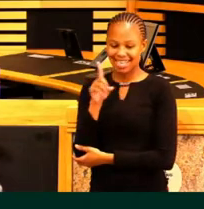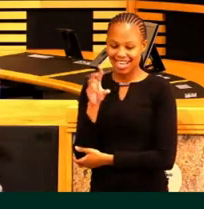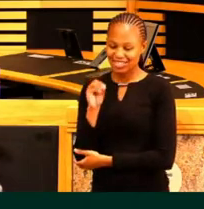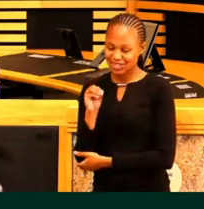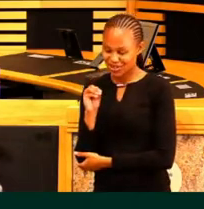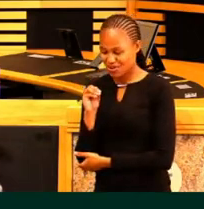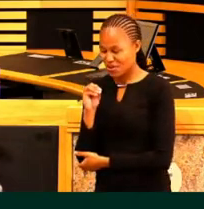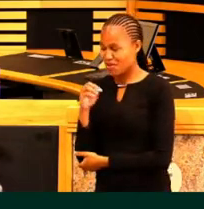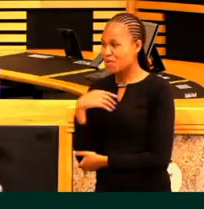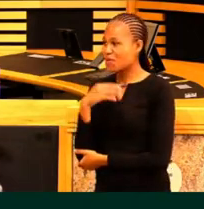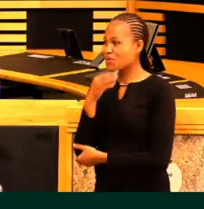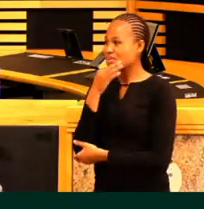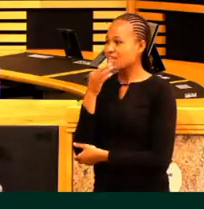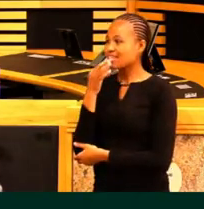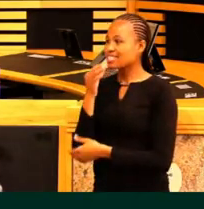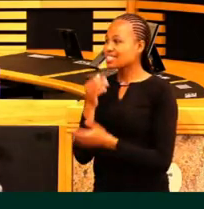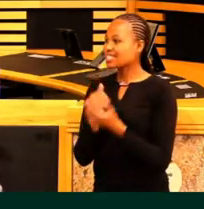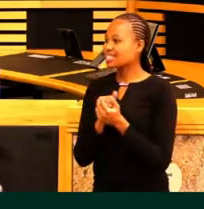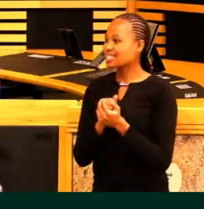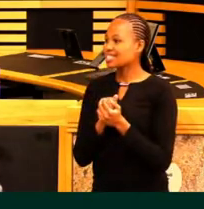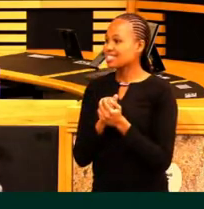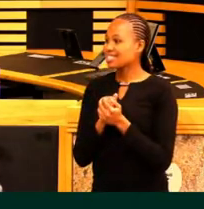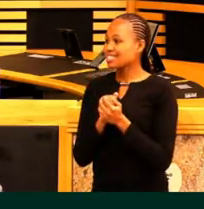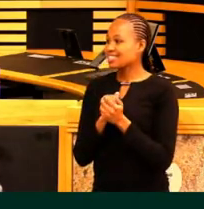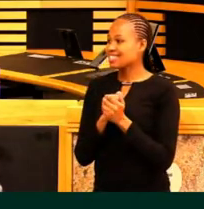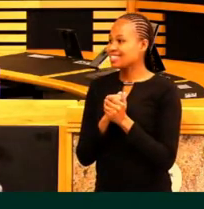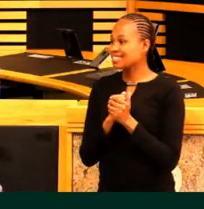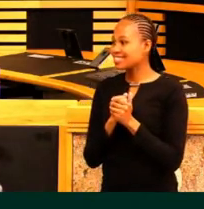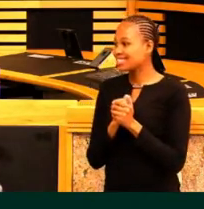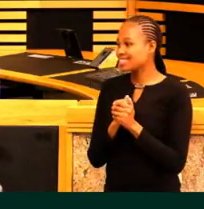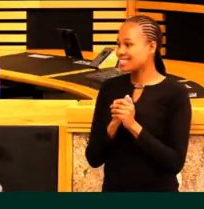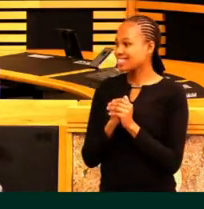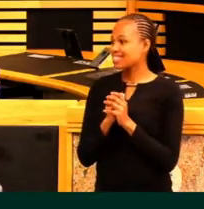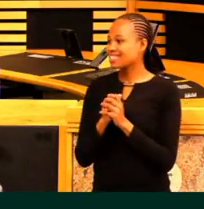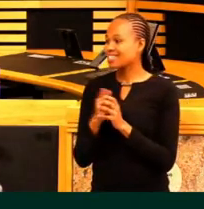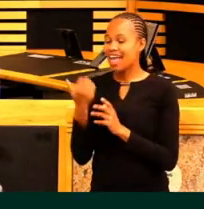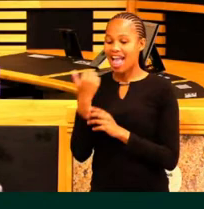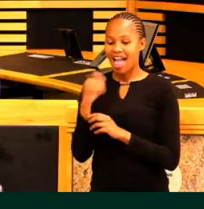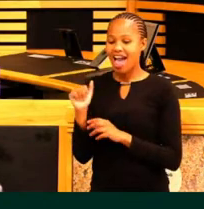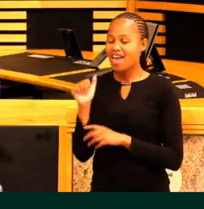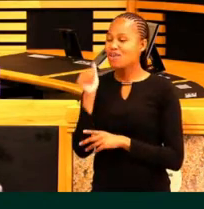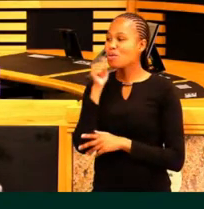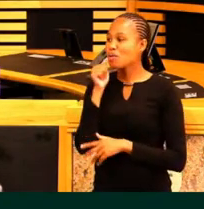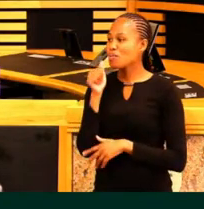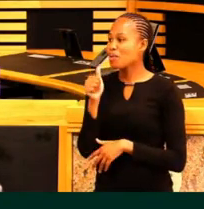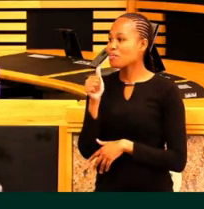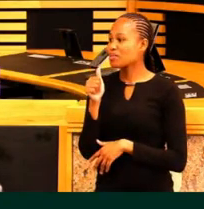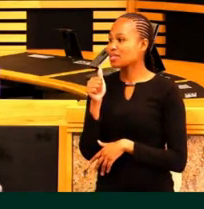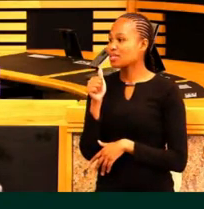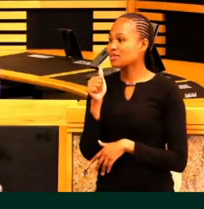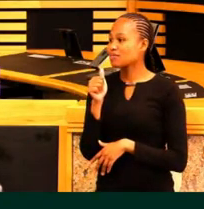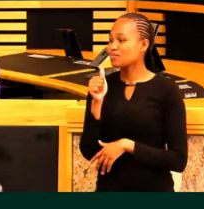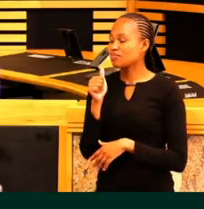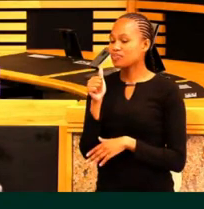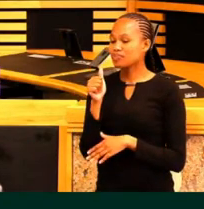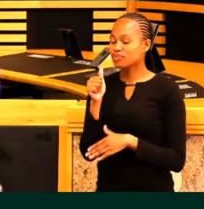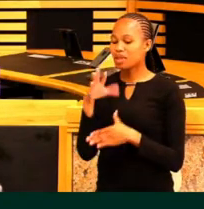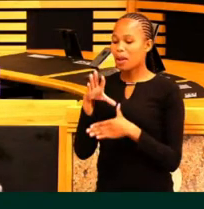the city I kubamandi salon